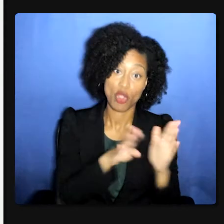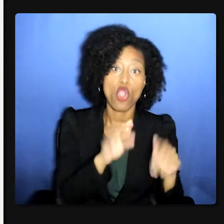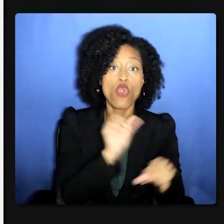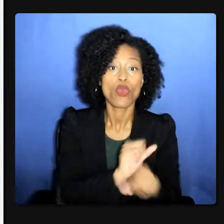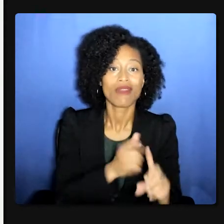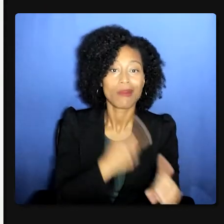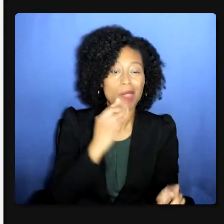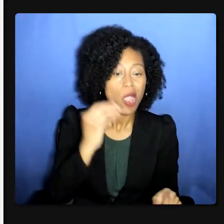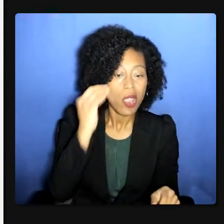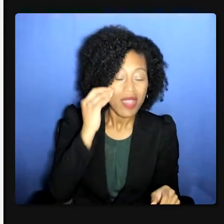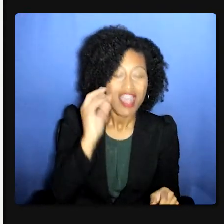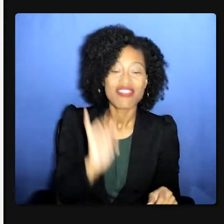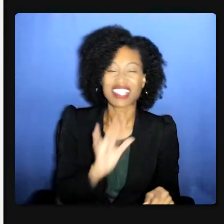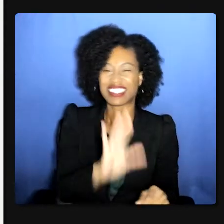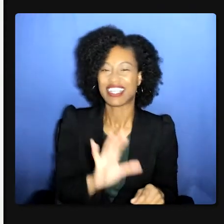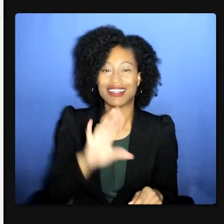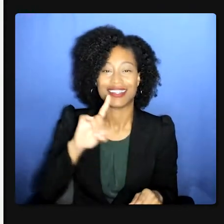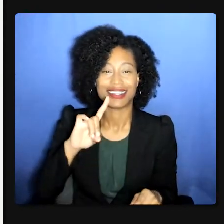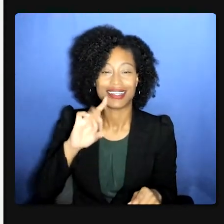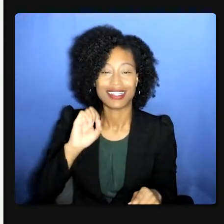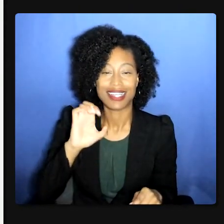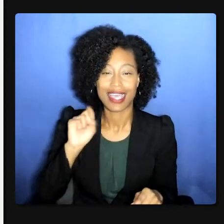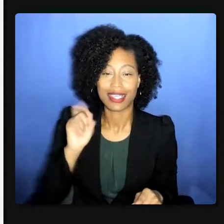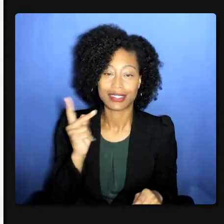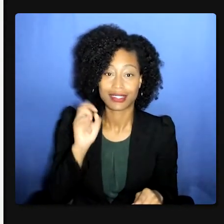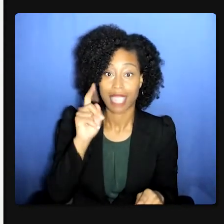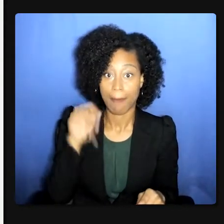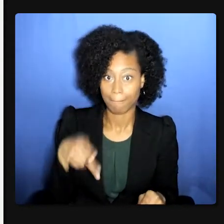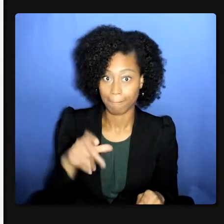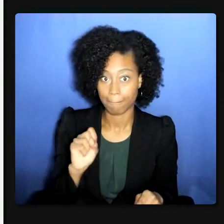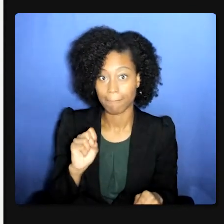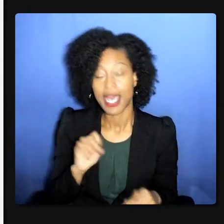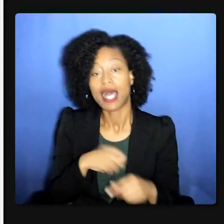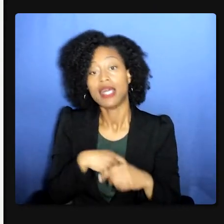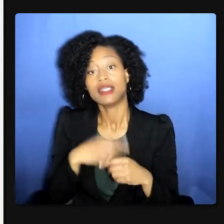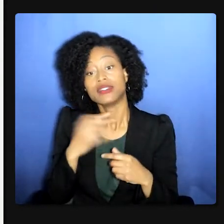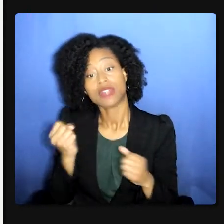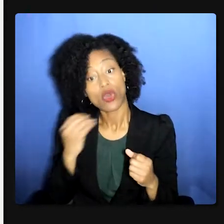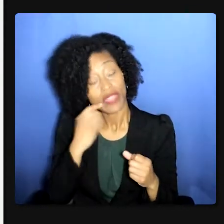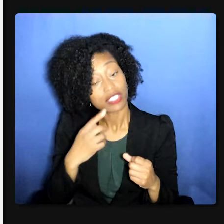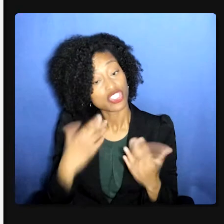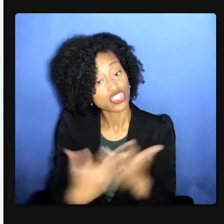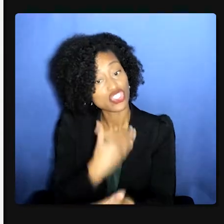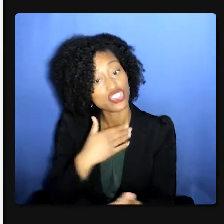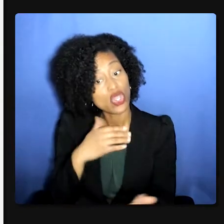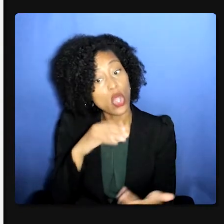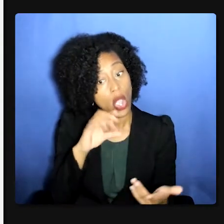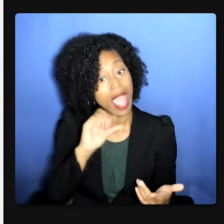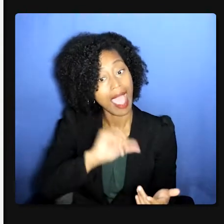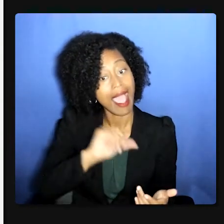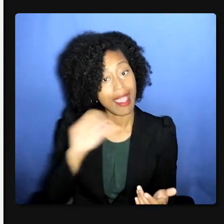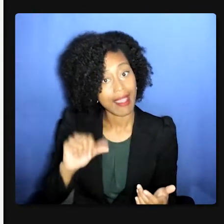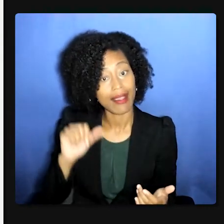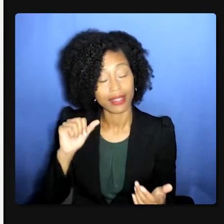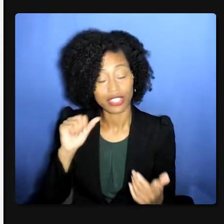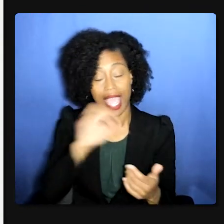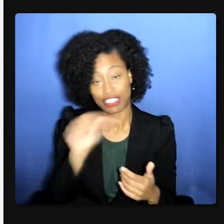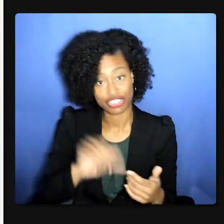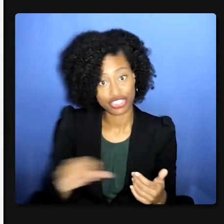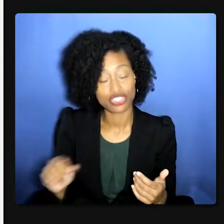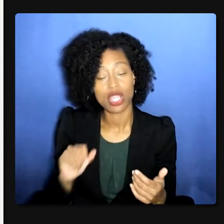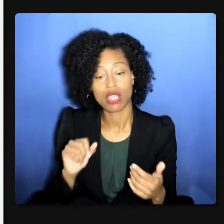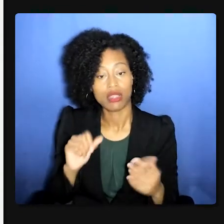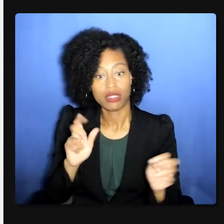which happens to be the game developer VM I mentioned earlier. This is a new Azure Marketplace offering. It already comes packed with tools like